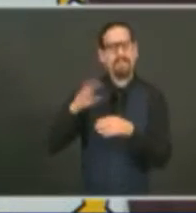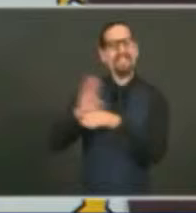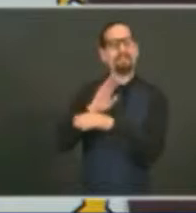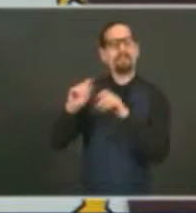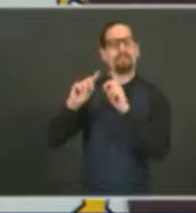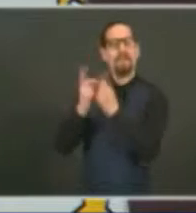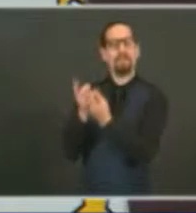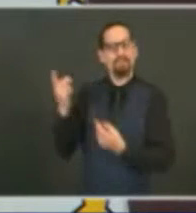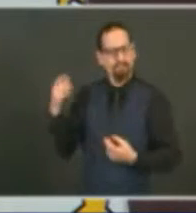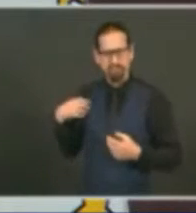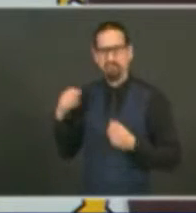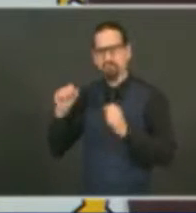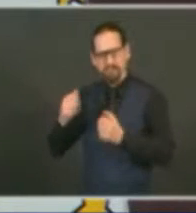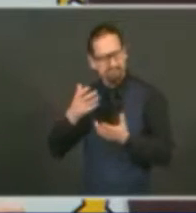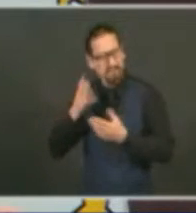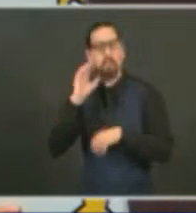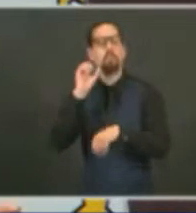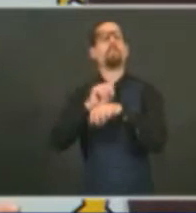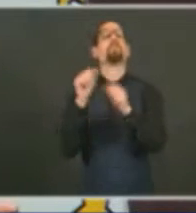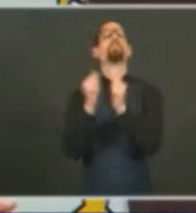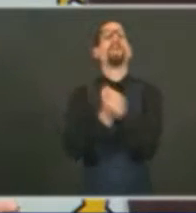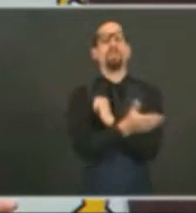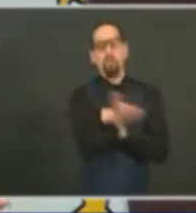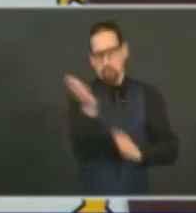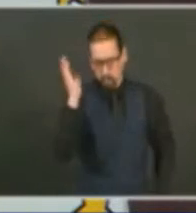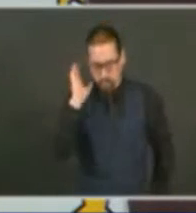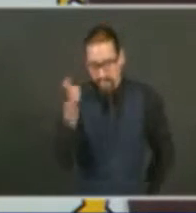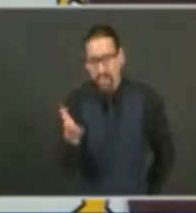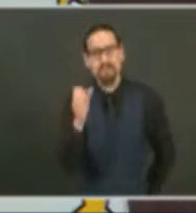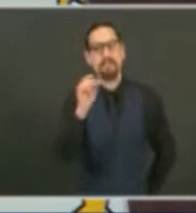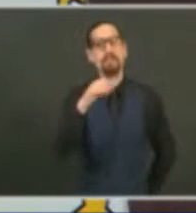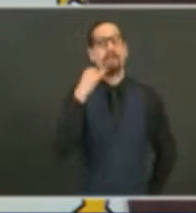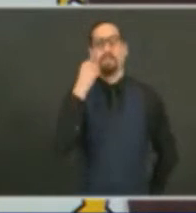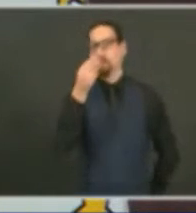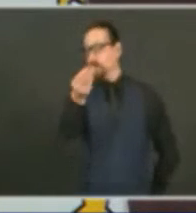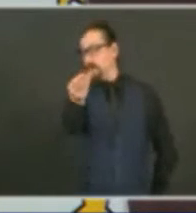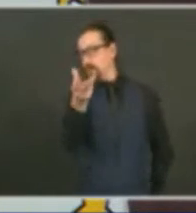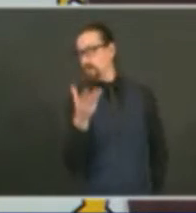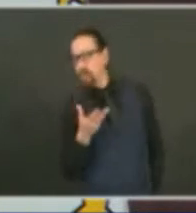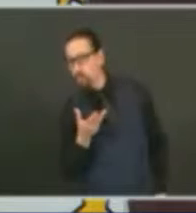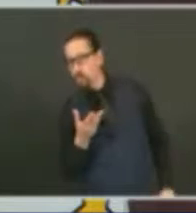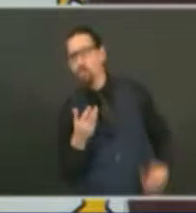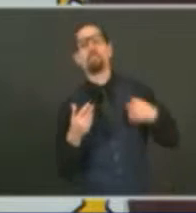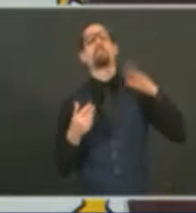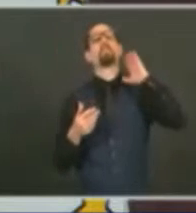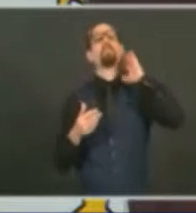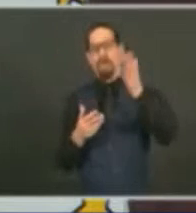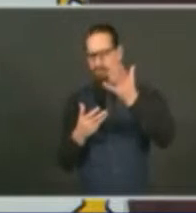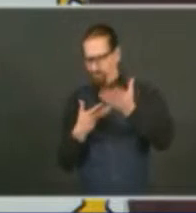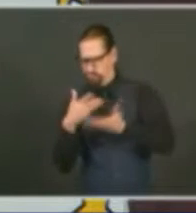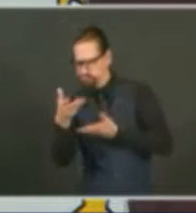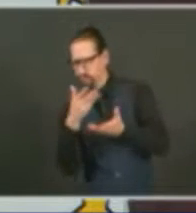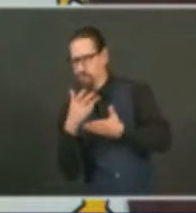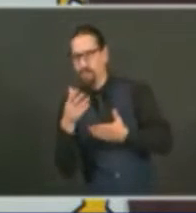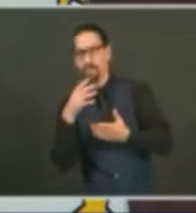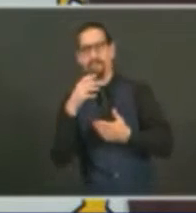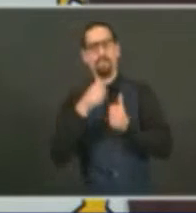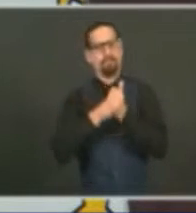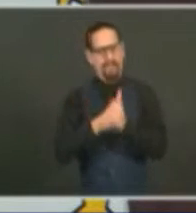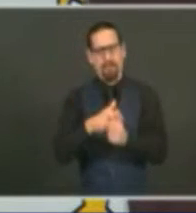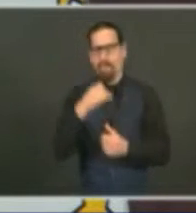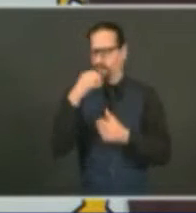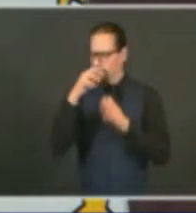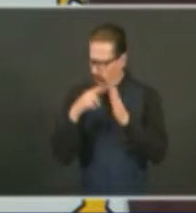We will absolutely work with you. And if you give us assurance, it will be outside. We will follow the rules. We will be